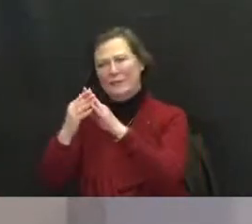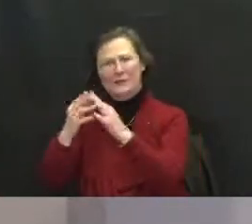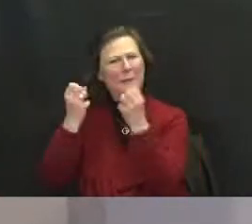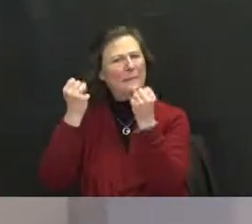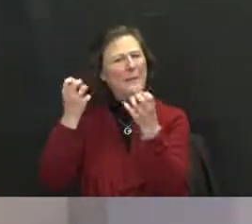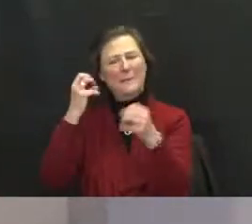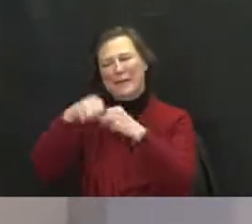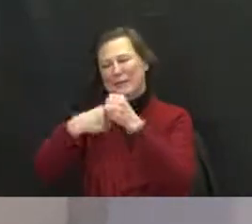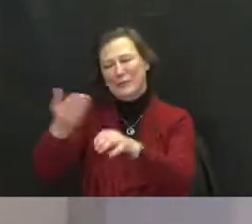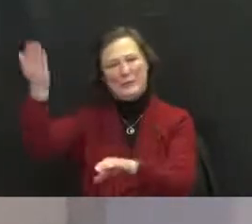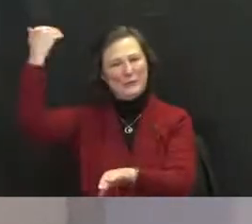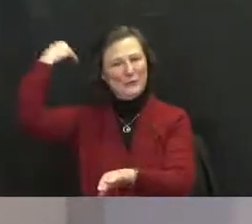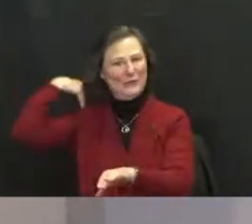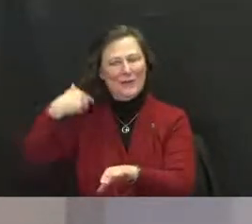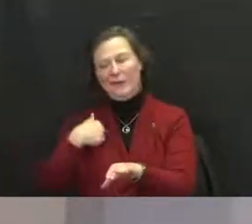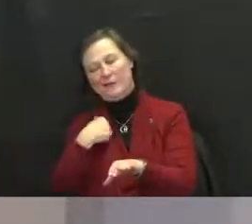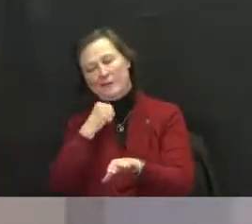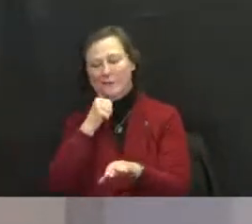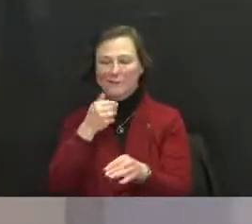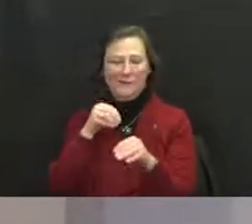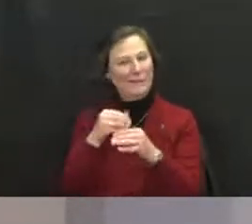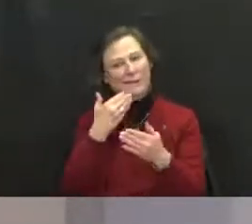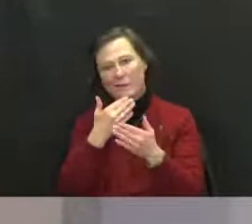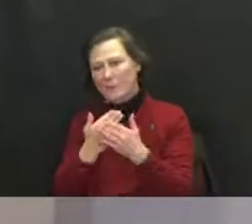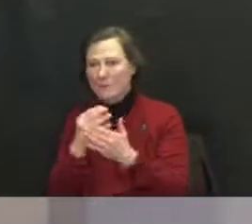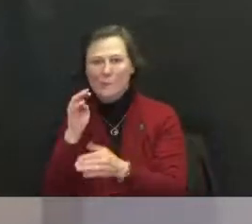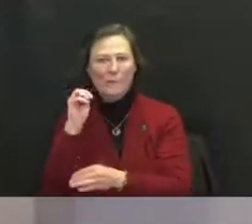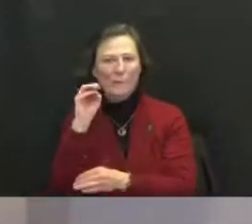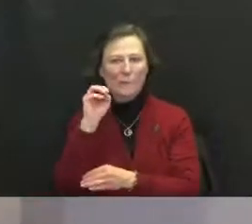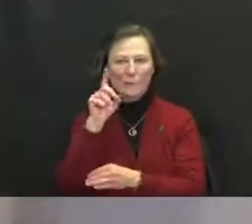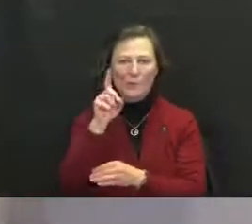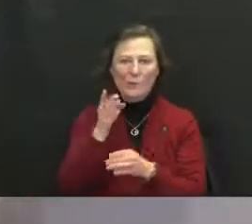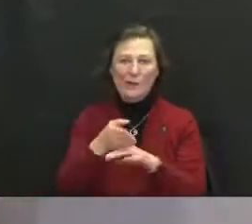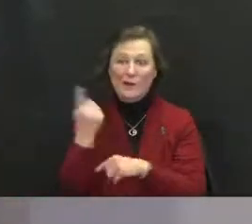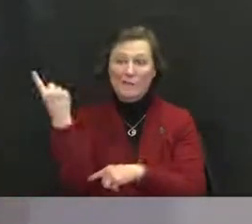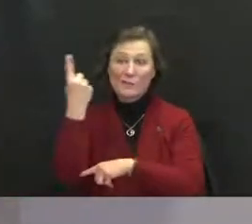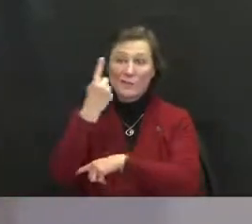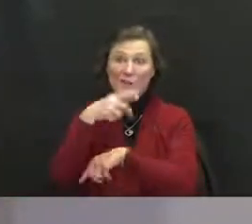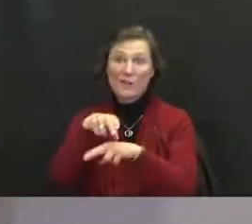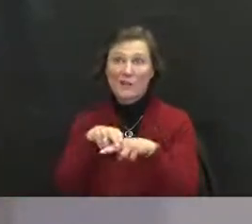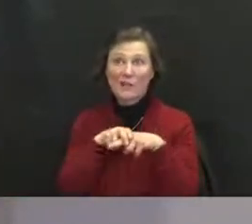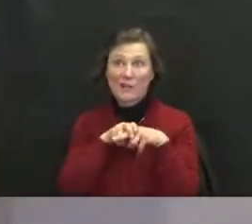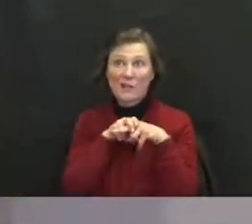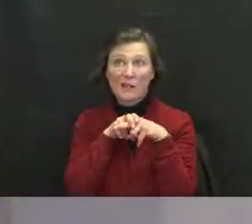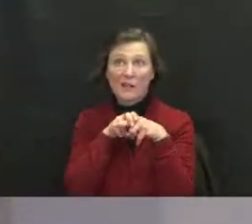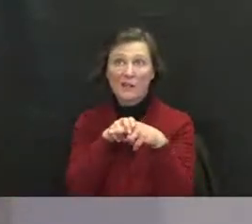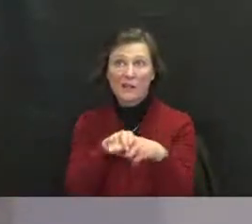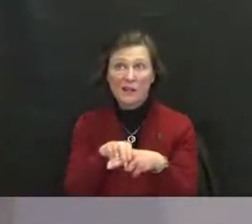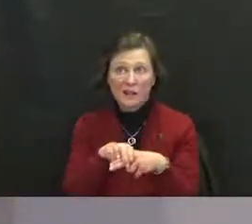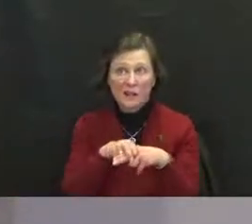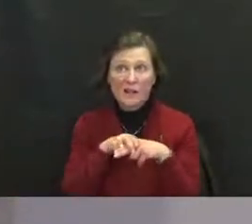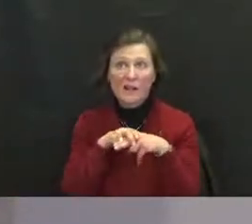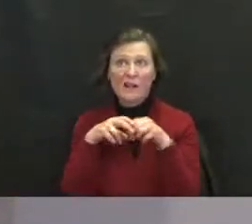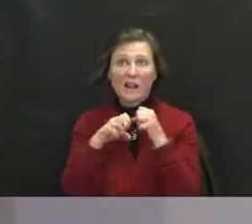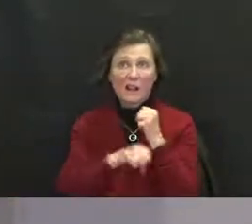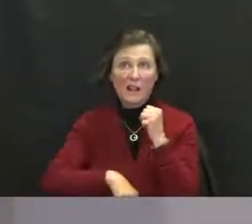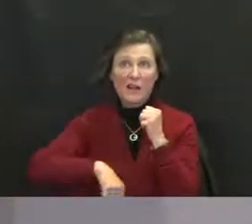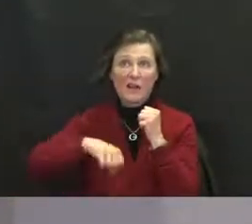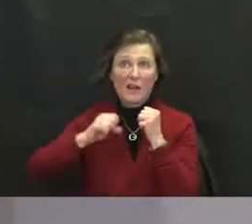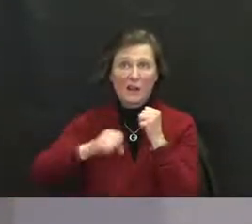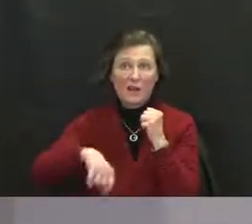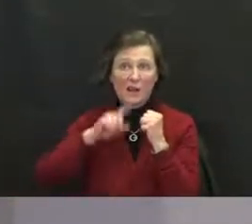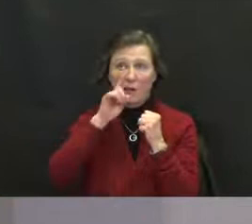I actually was not in a great mood after spending a day sitting through long and they were, I thought,